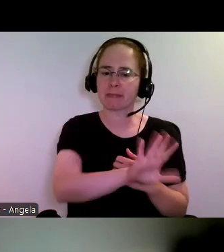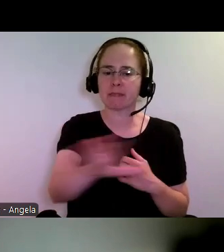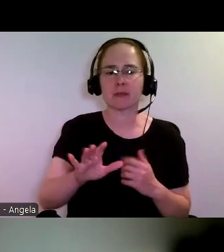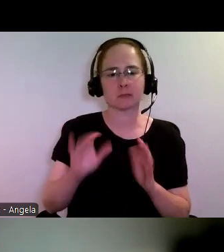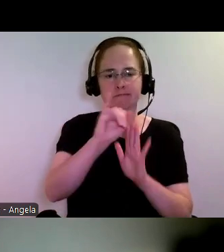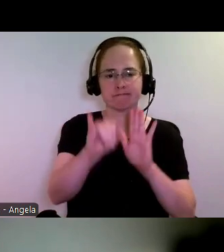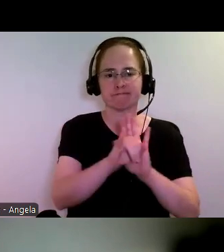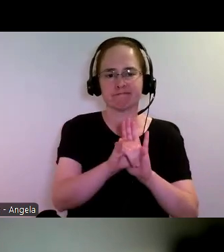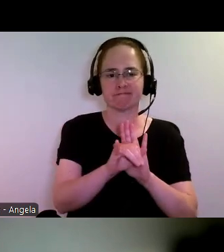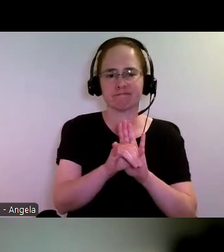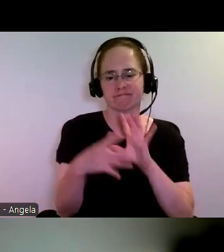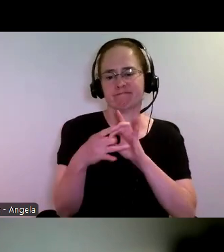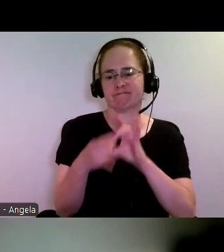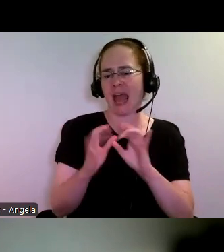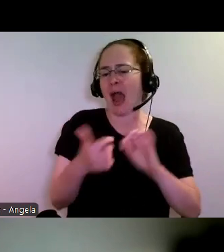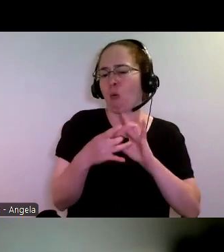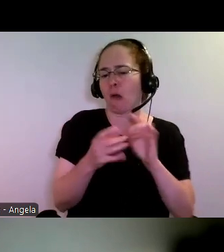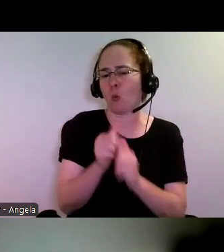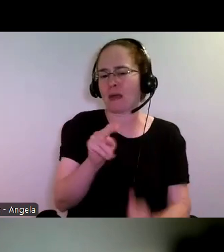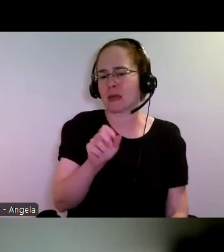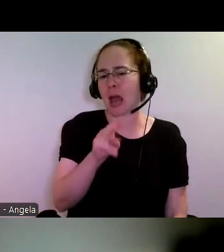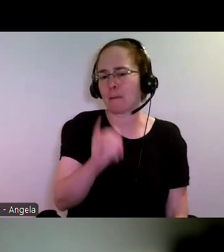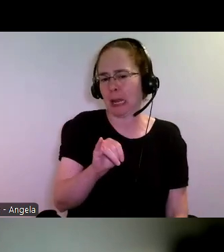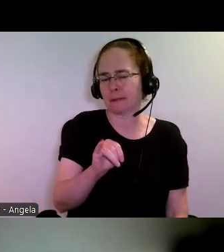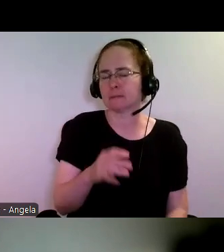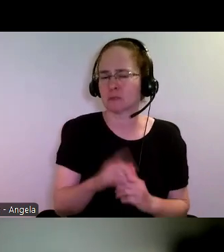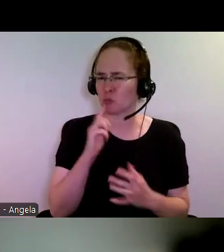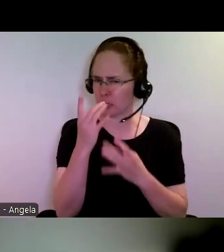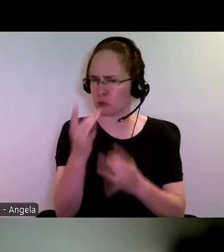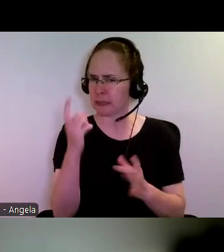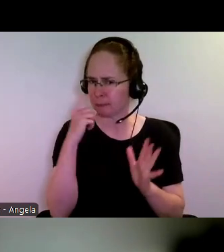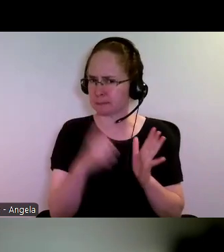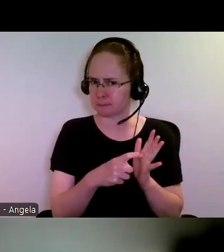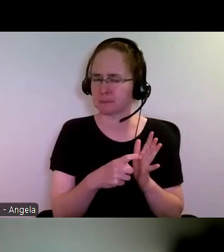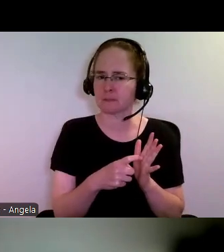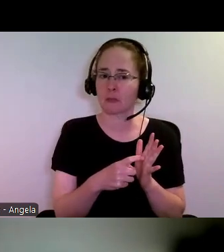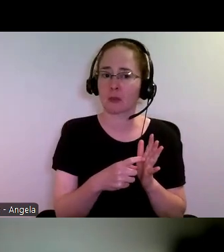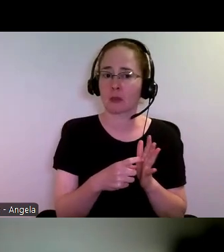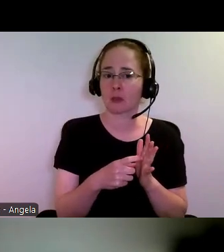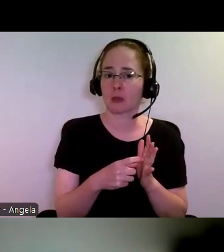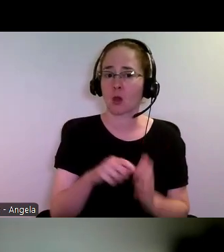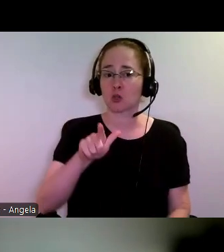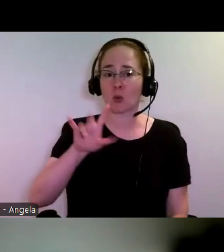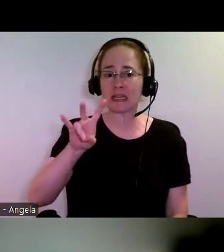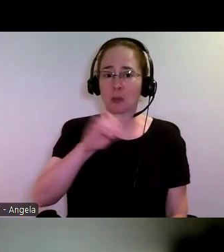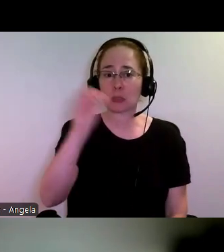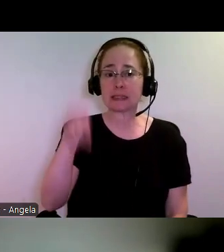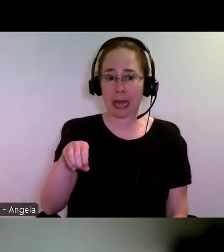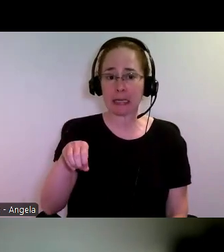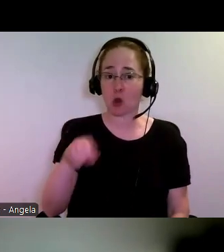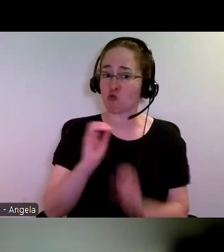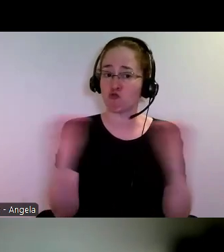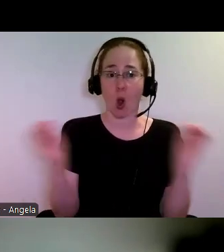identified as their association to NAMI. And so what we found, which I thought was kind of interesting actually, is that 27% had